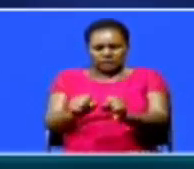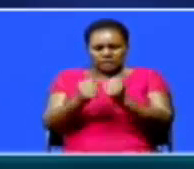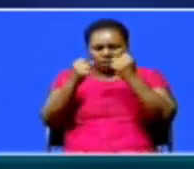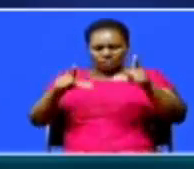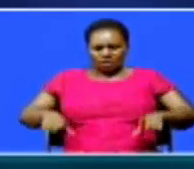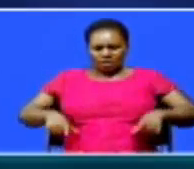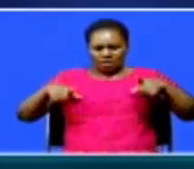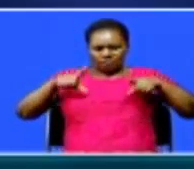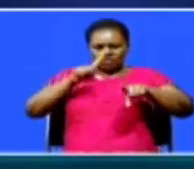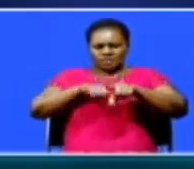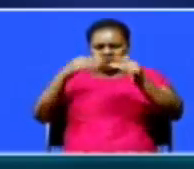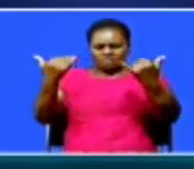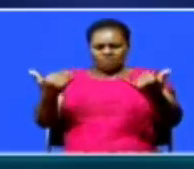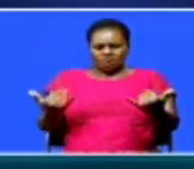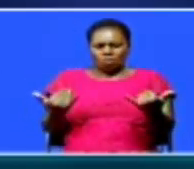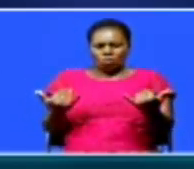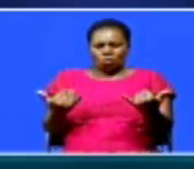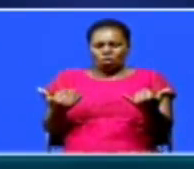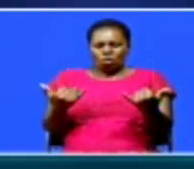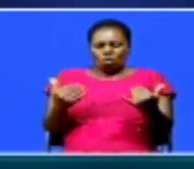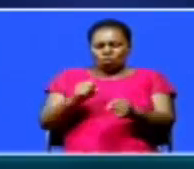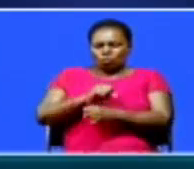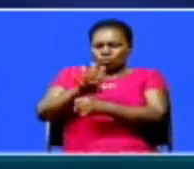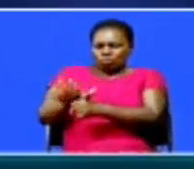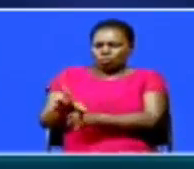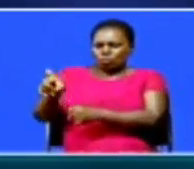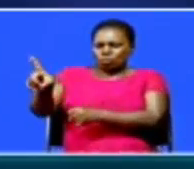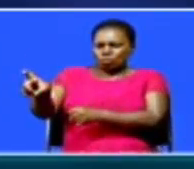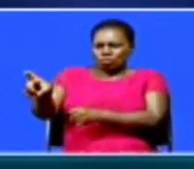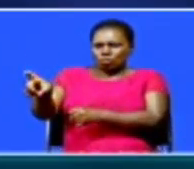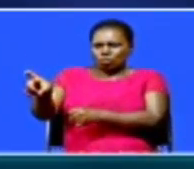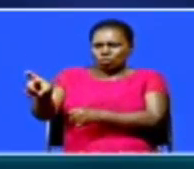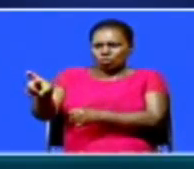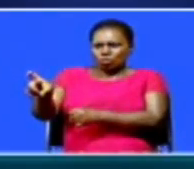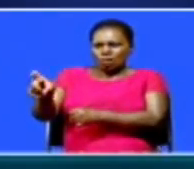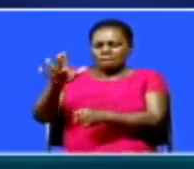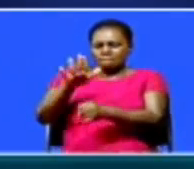lives at this time of coronavirus. As majority of